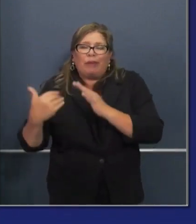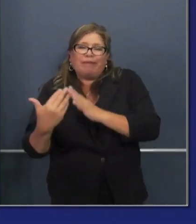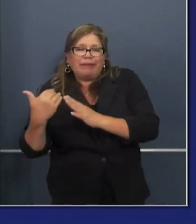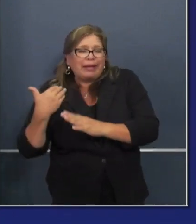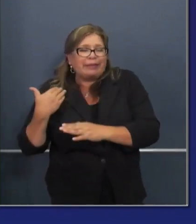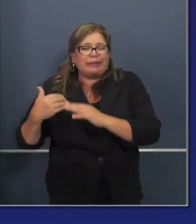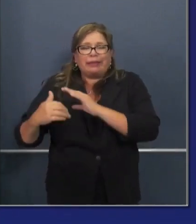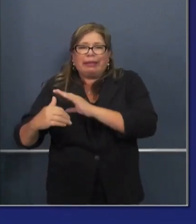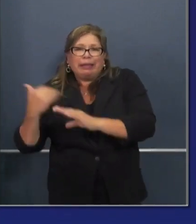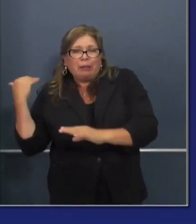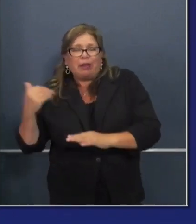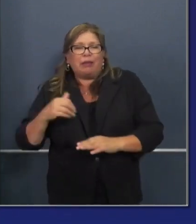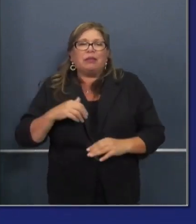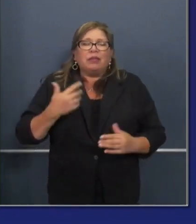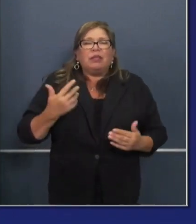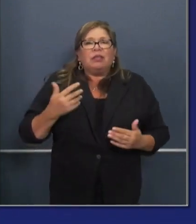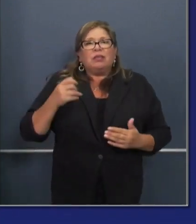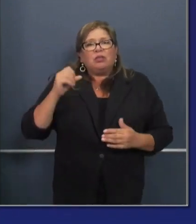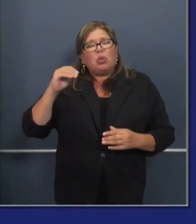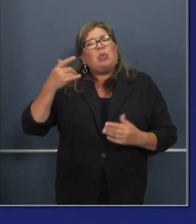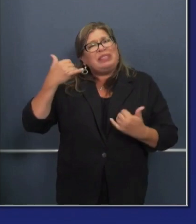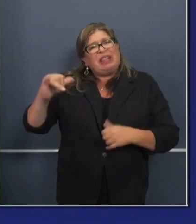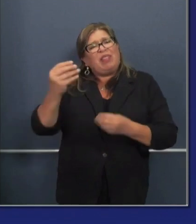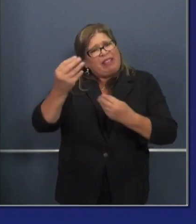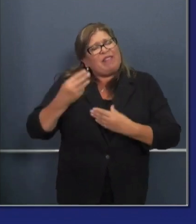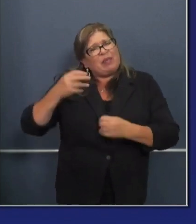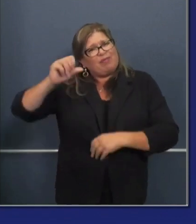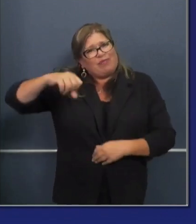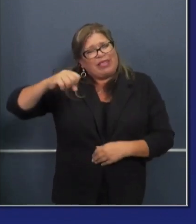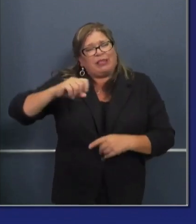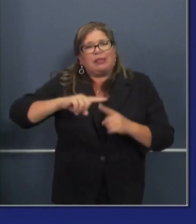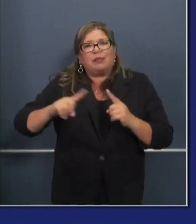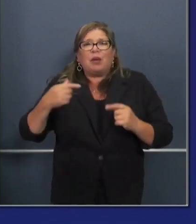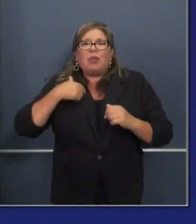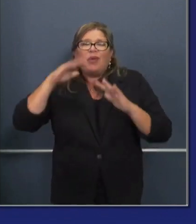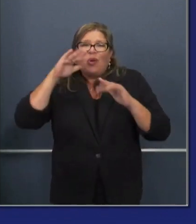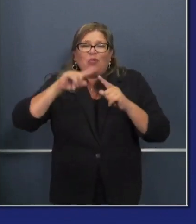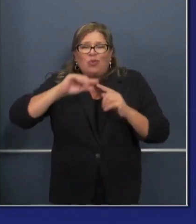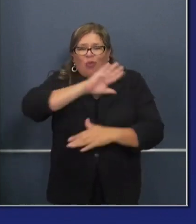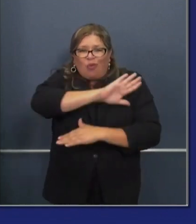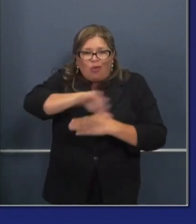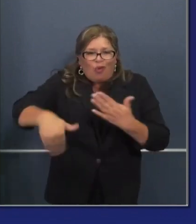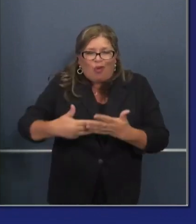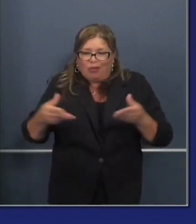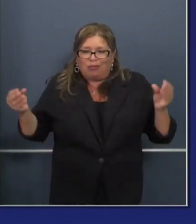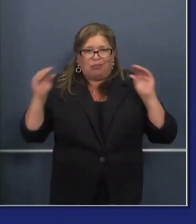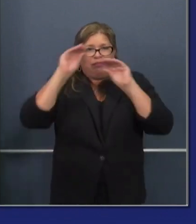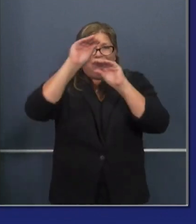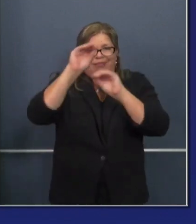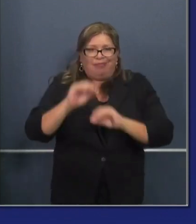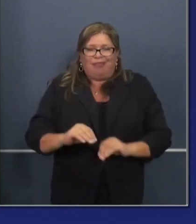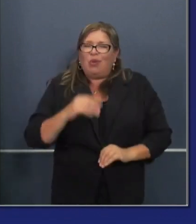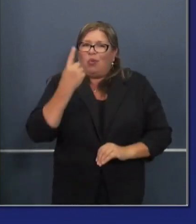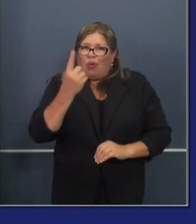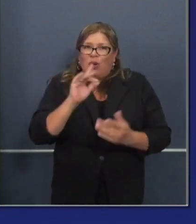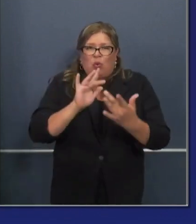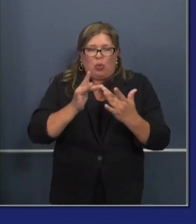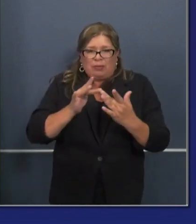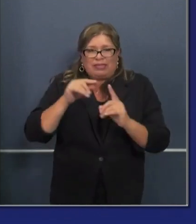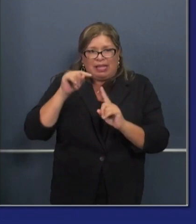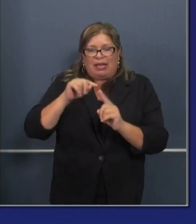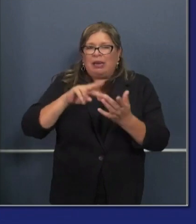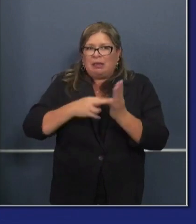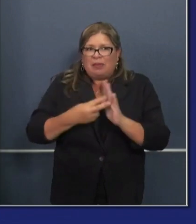counties as needed so that we can, in an organized, methodical way, be able to watch the spread